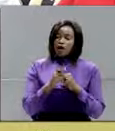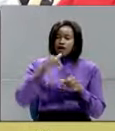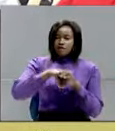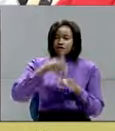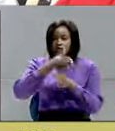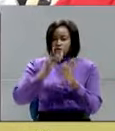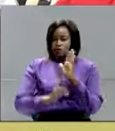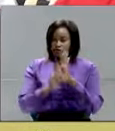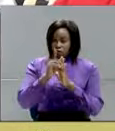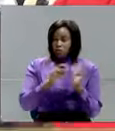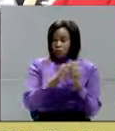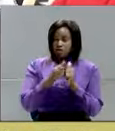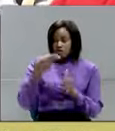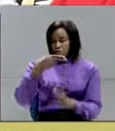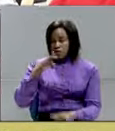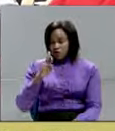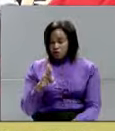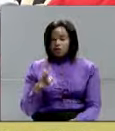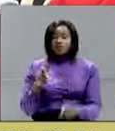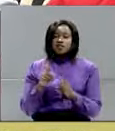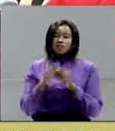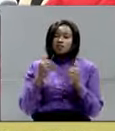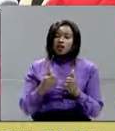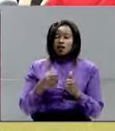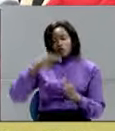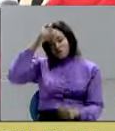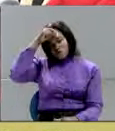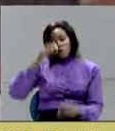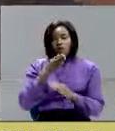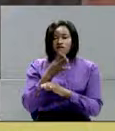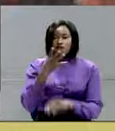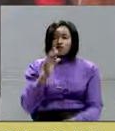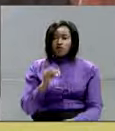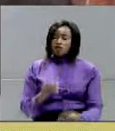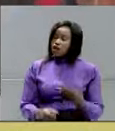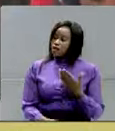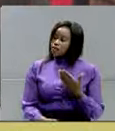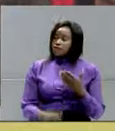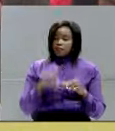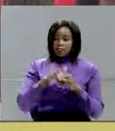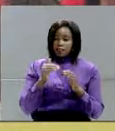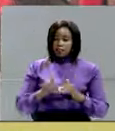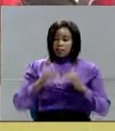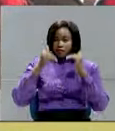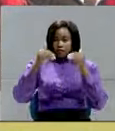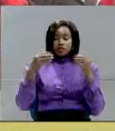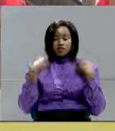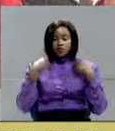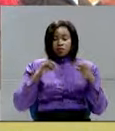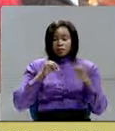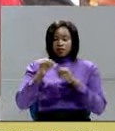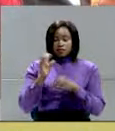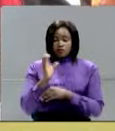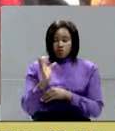with human resource, and on that front has graduated more than 40 in the advanced sports management course.